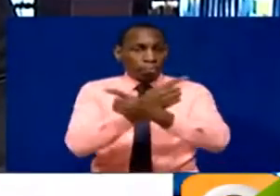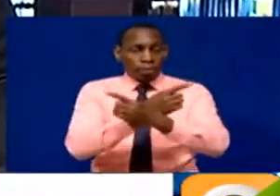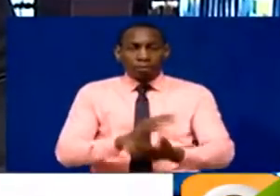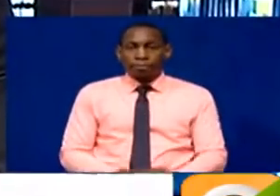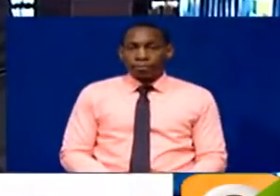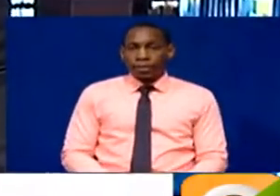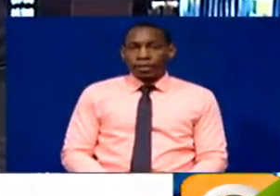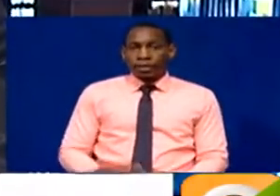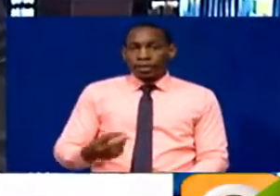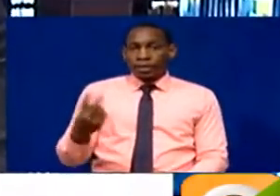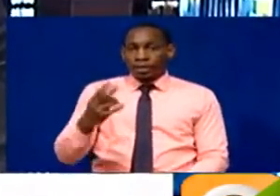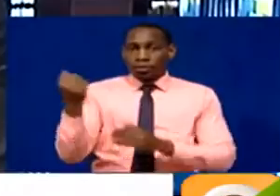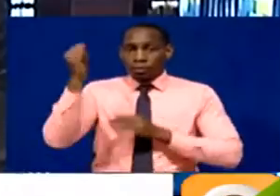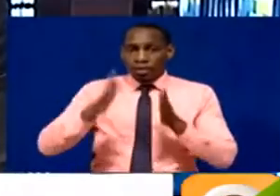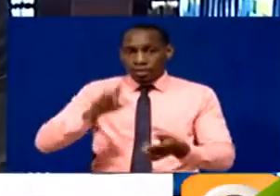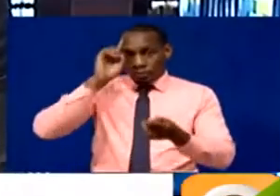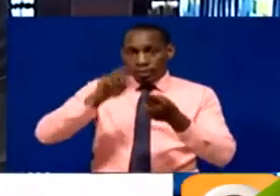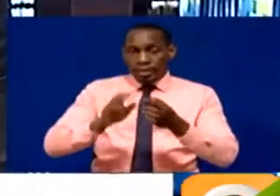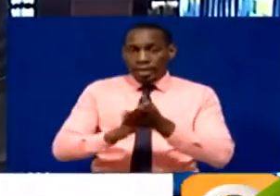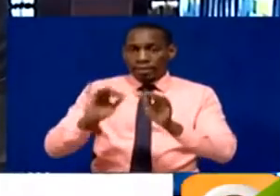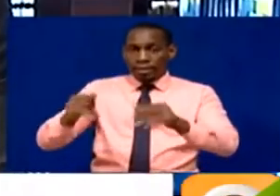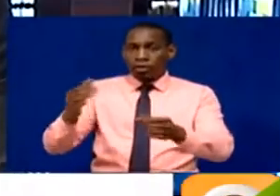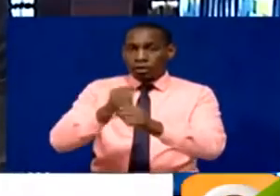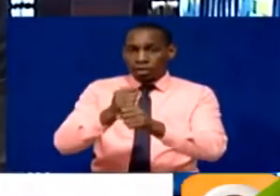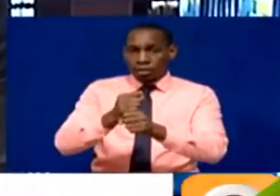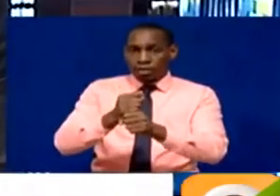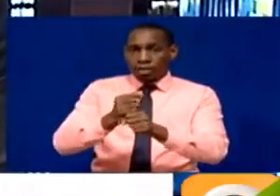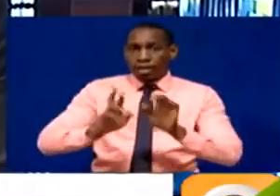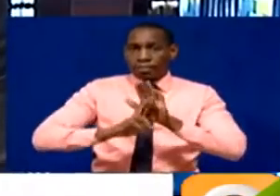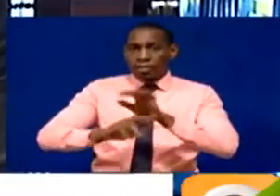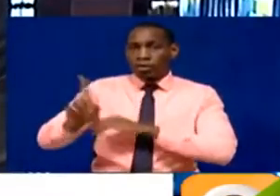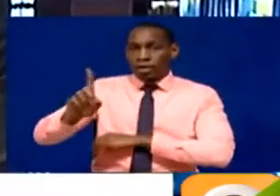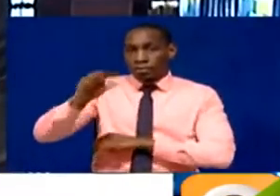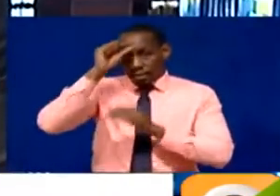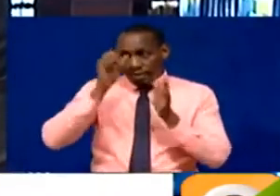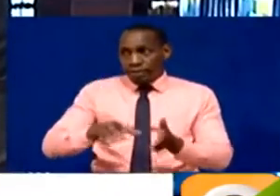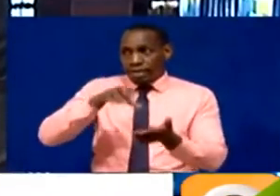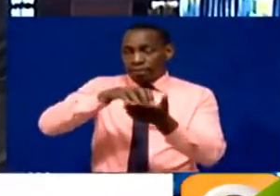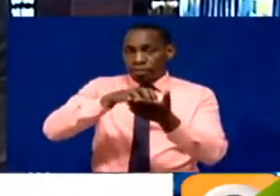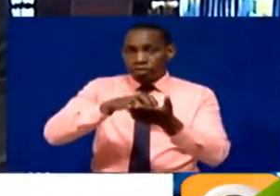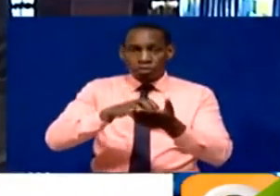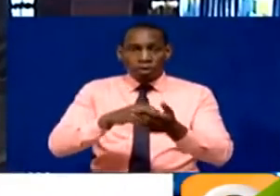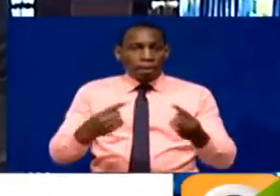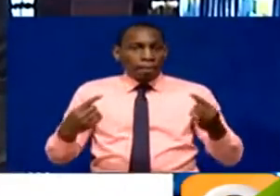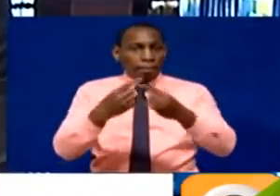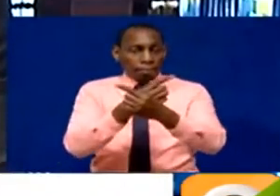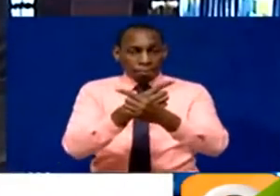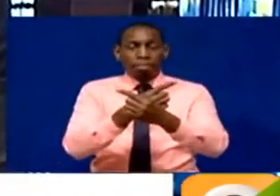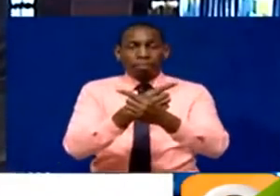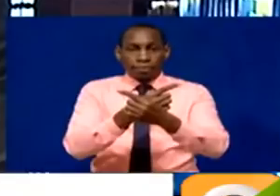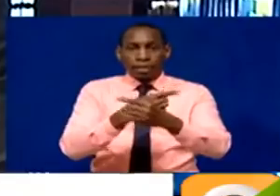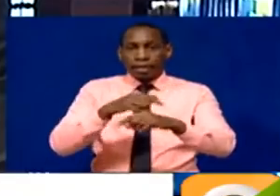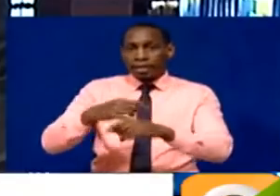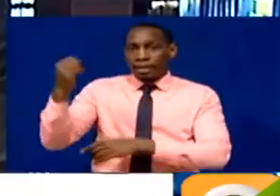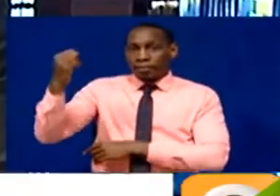fight. Now, the two politicians who are eyeing the new coalition's ticket for the Nairobi gubernatorial seat engaged in a show of might